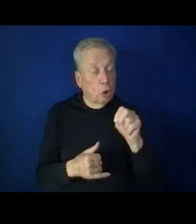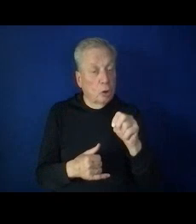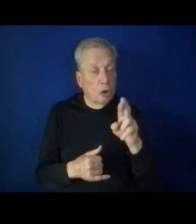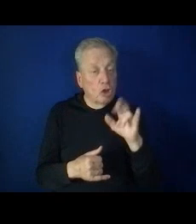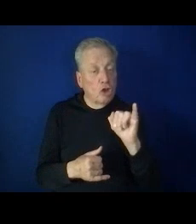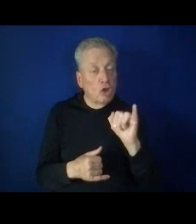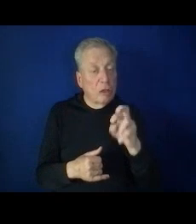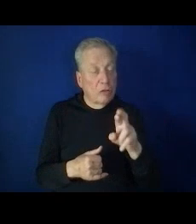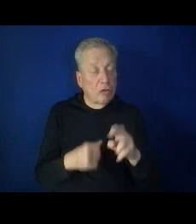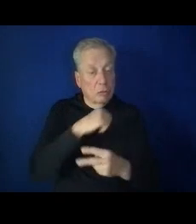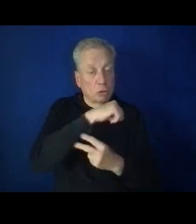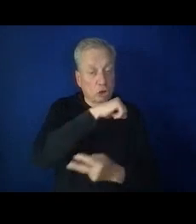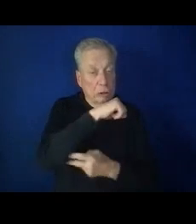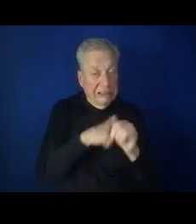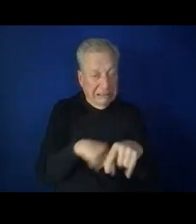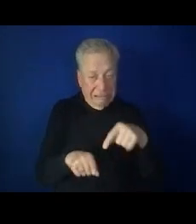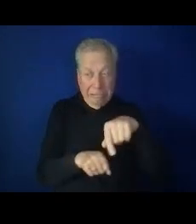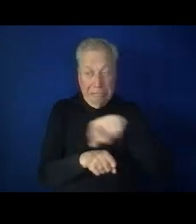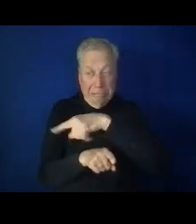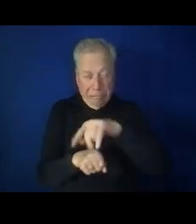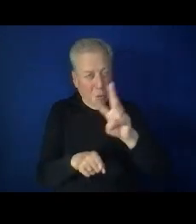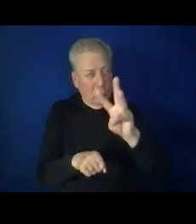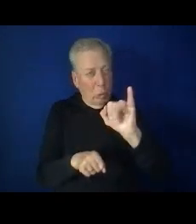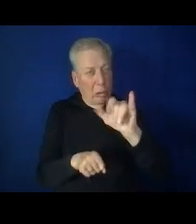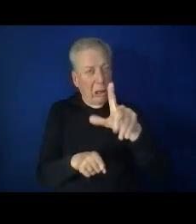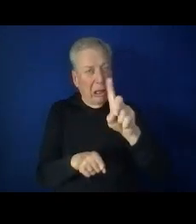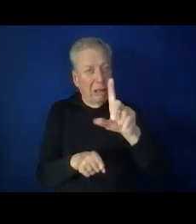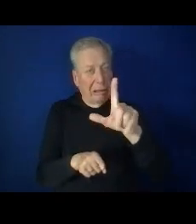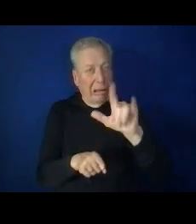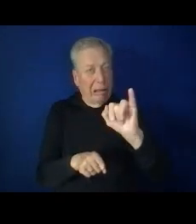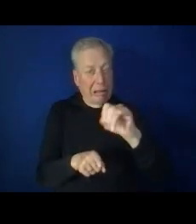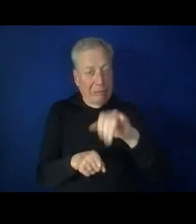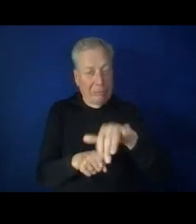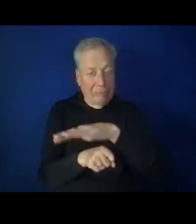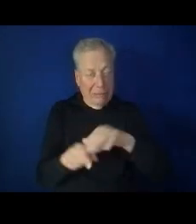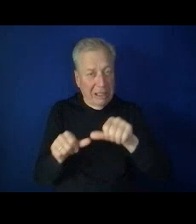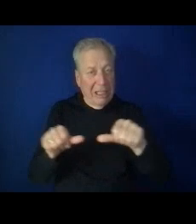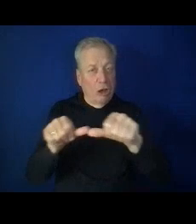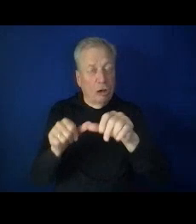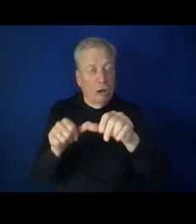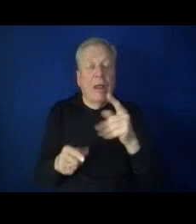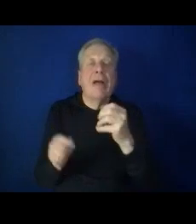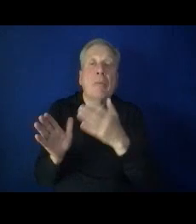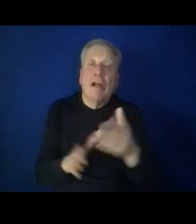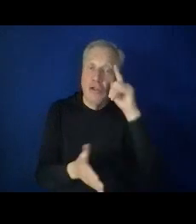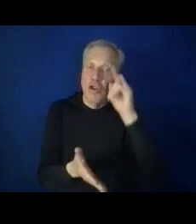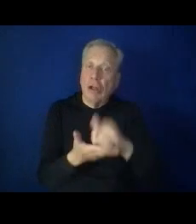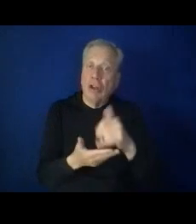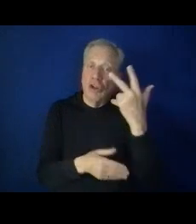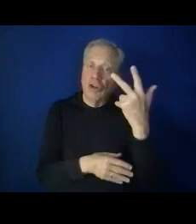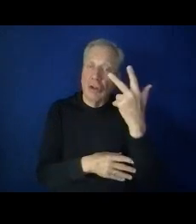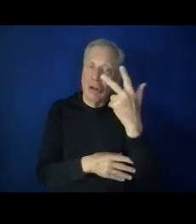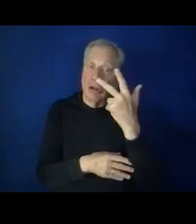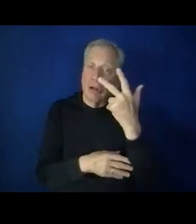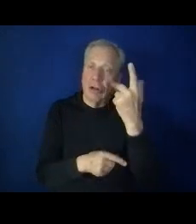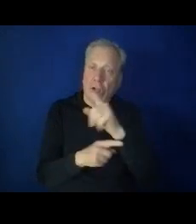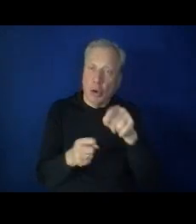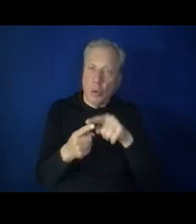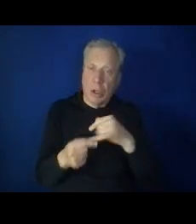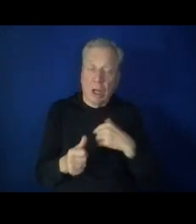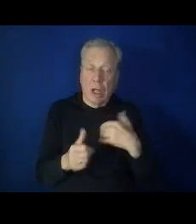corridor? There may have been. The planning for that predates when I arrived in